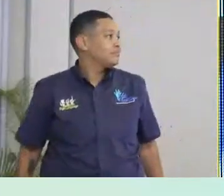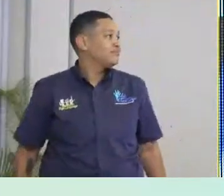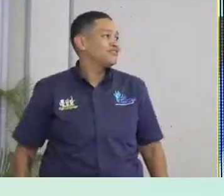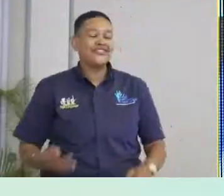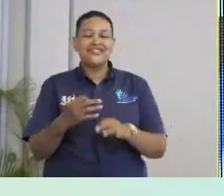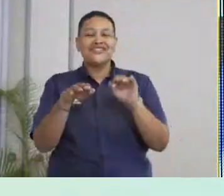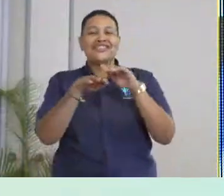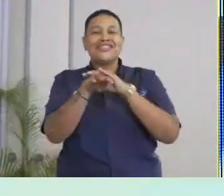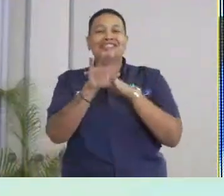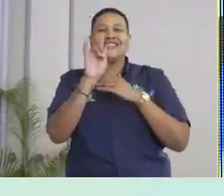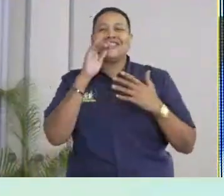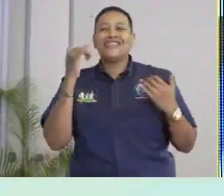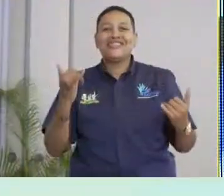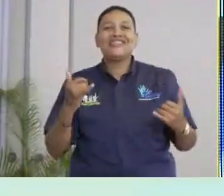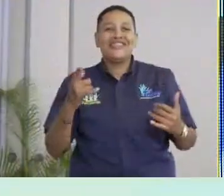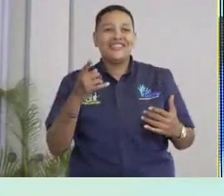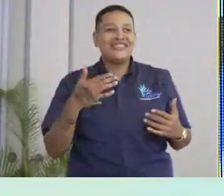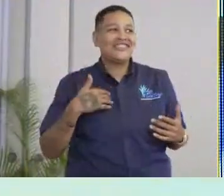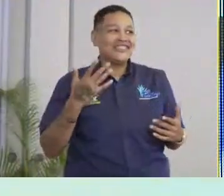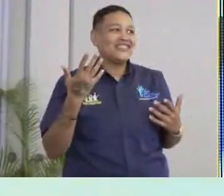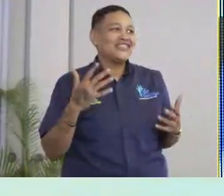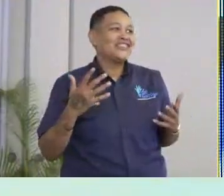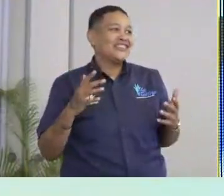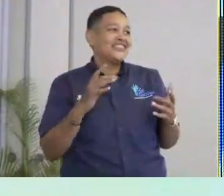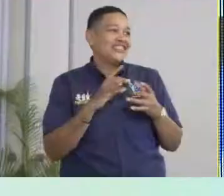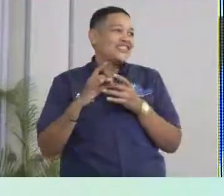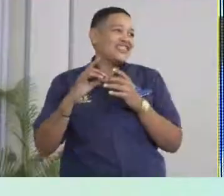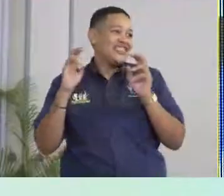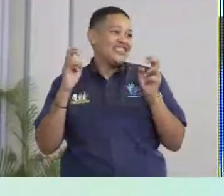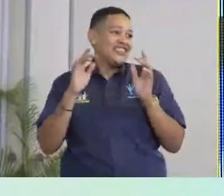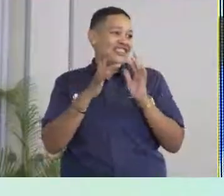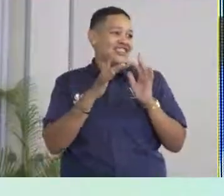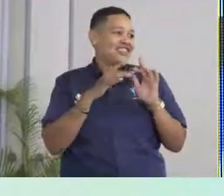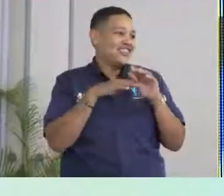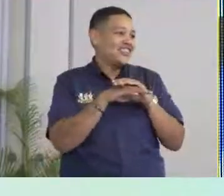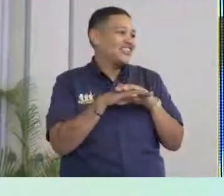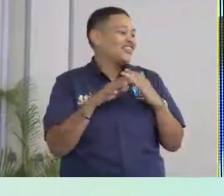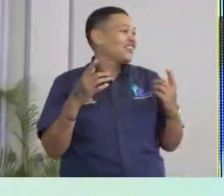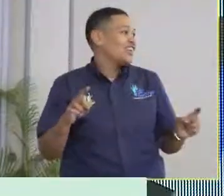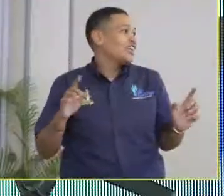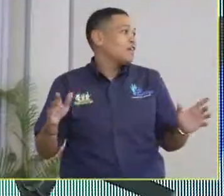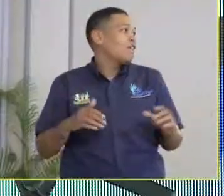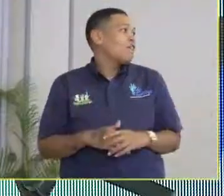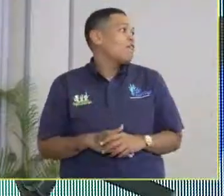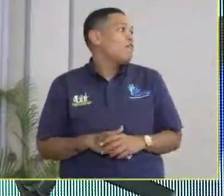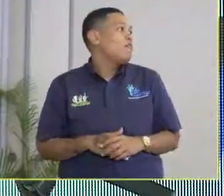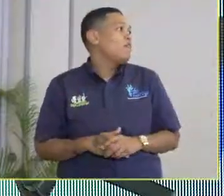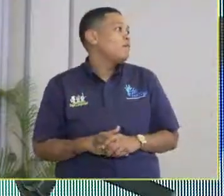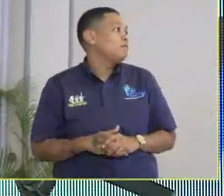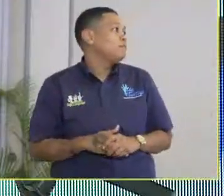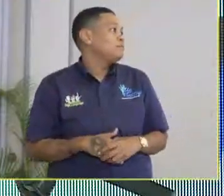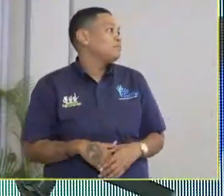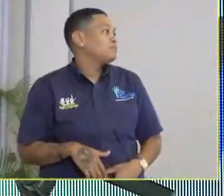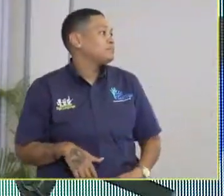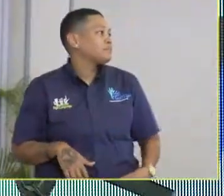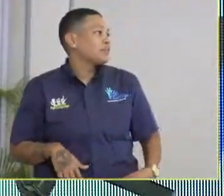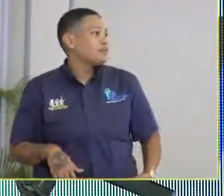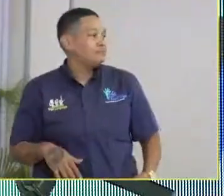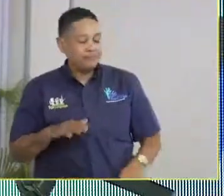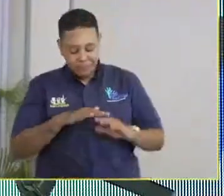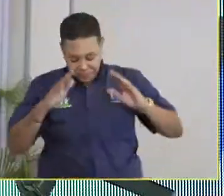to the Oh, you're having a little connection issue. Okay. So don't